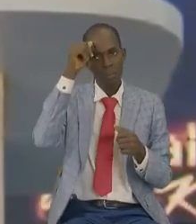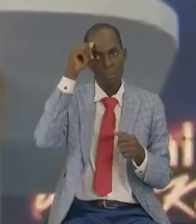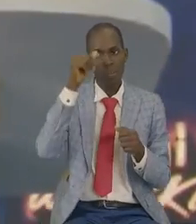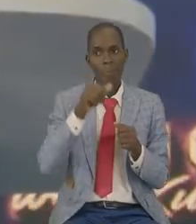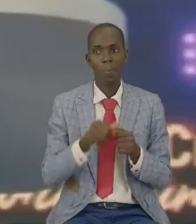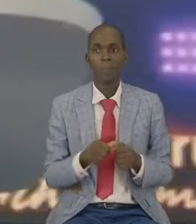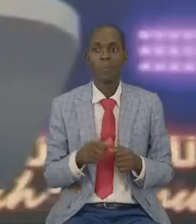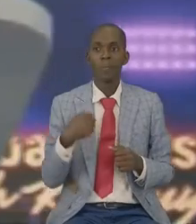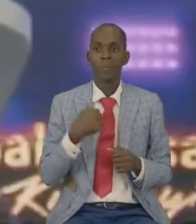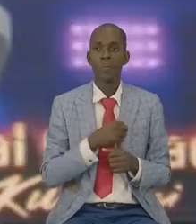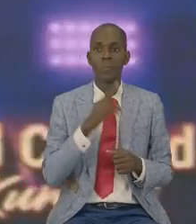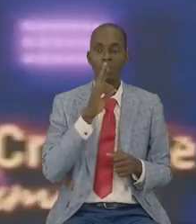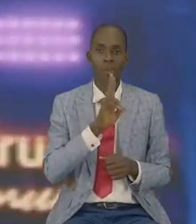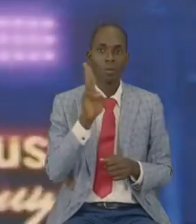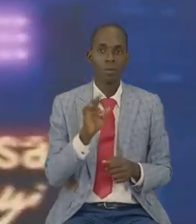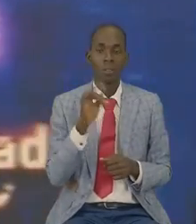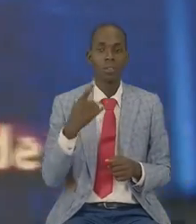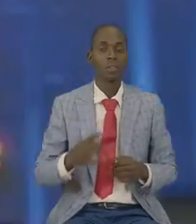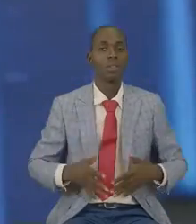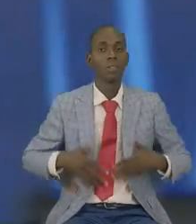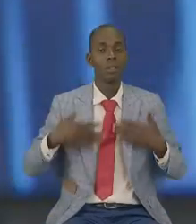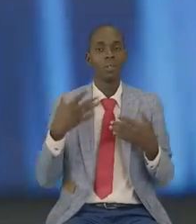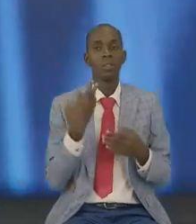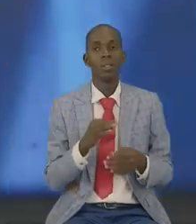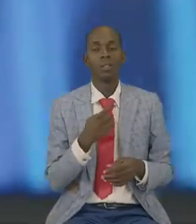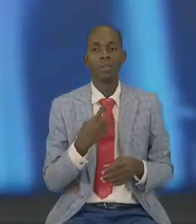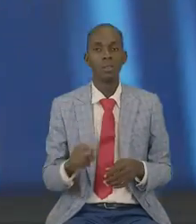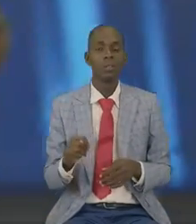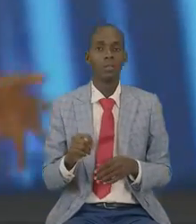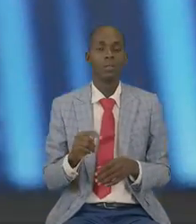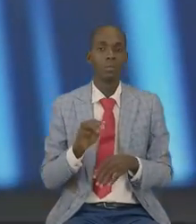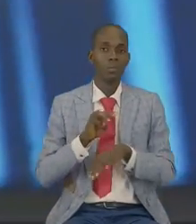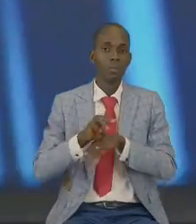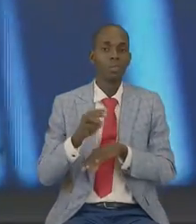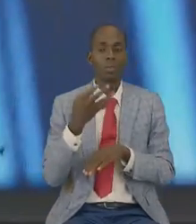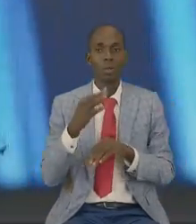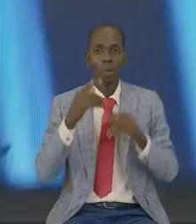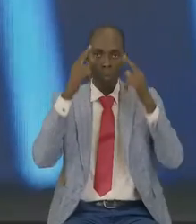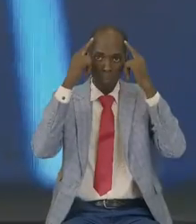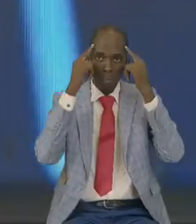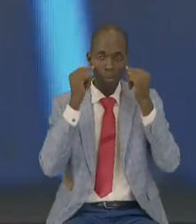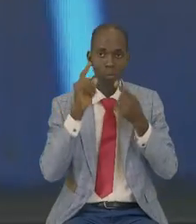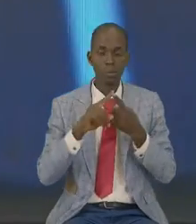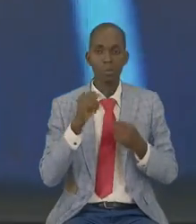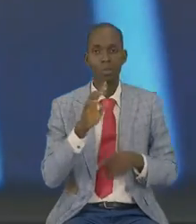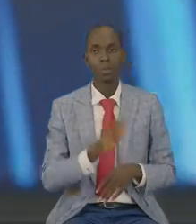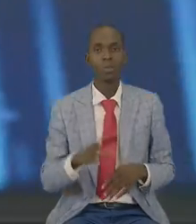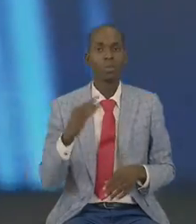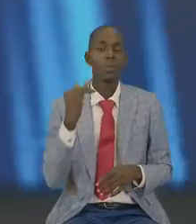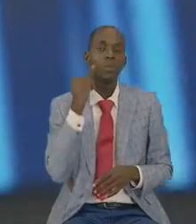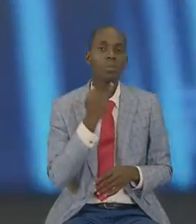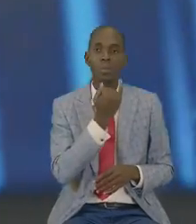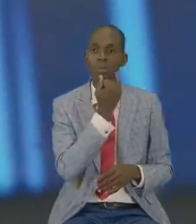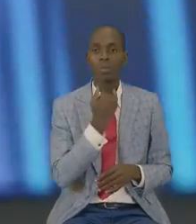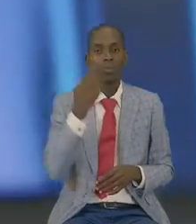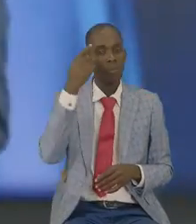we're using the life and the ministry of Moses to the children of Israel for